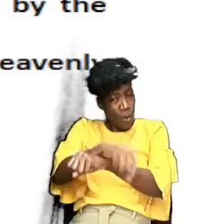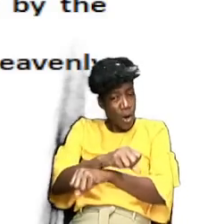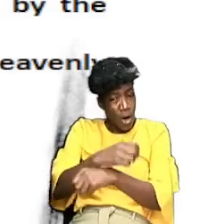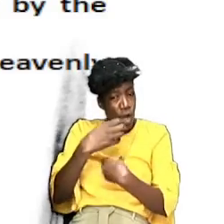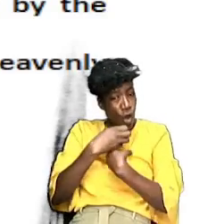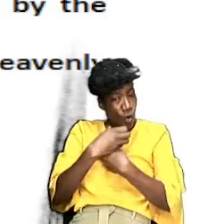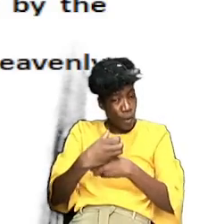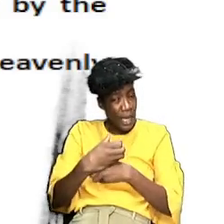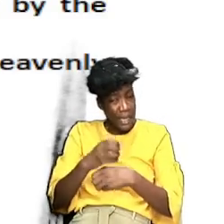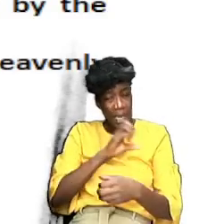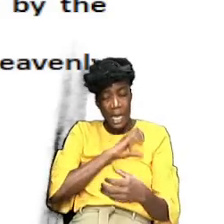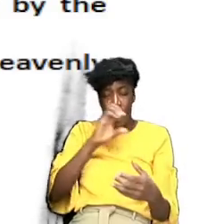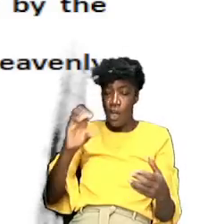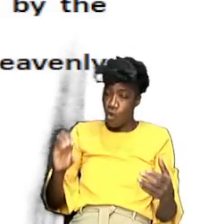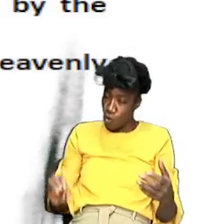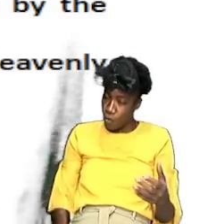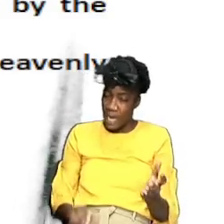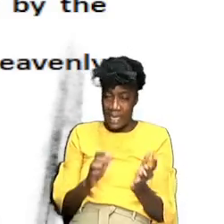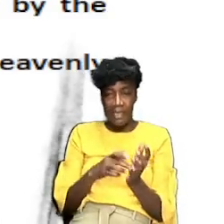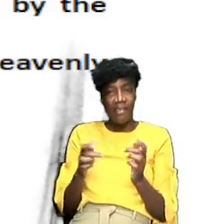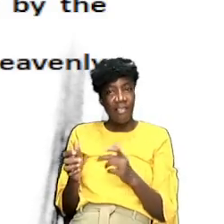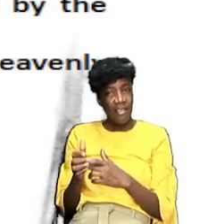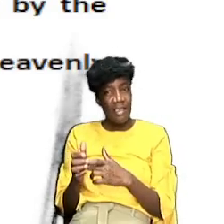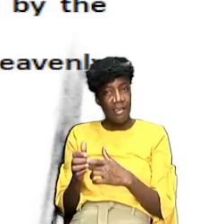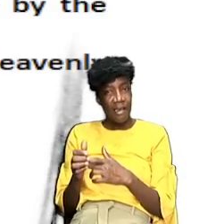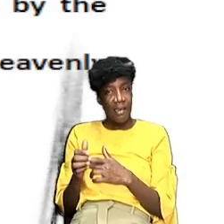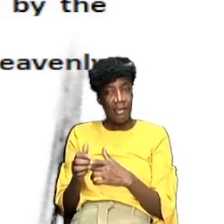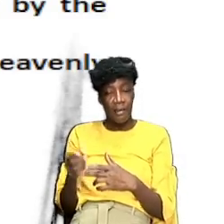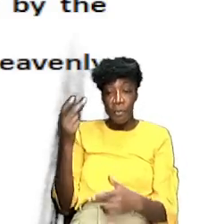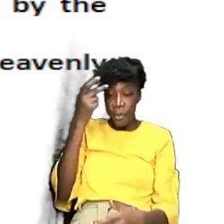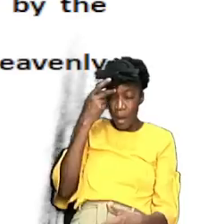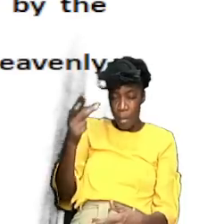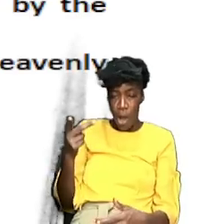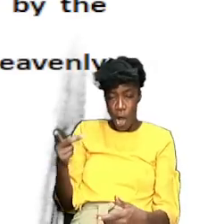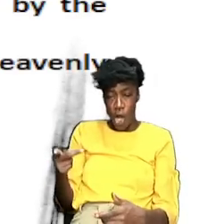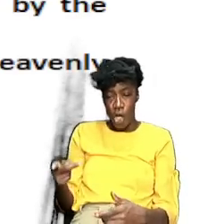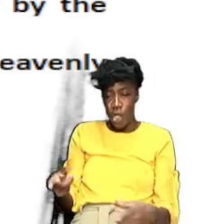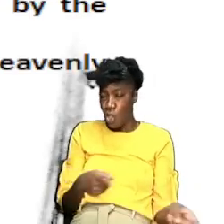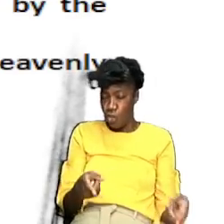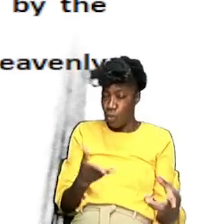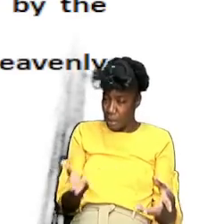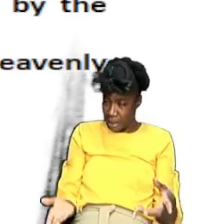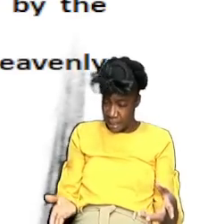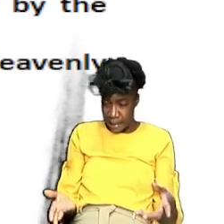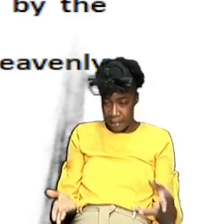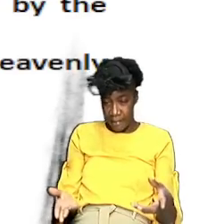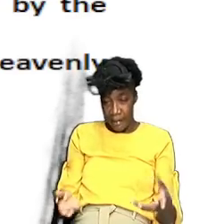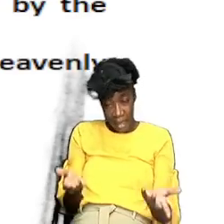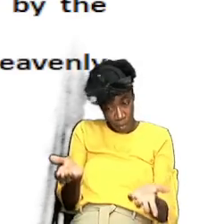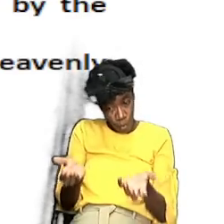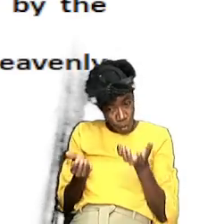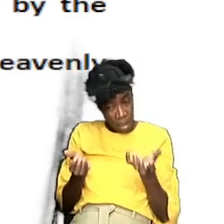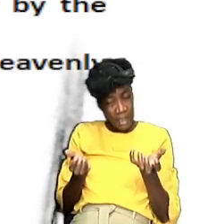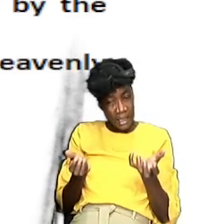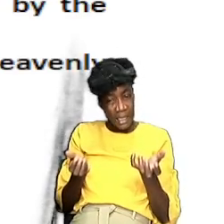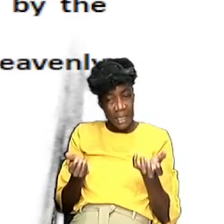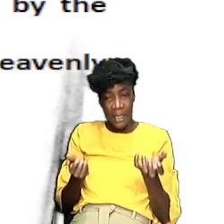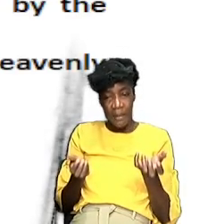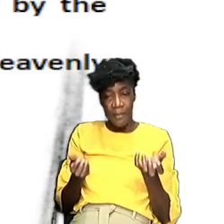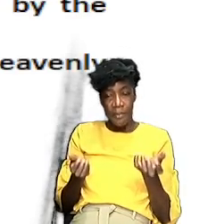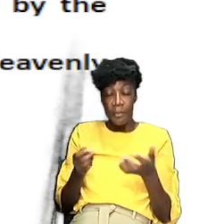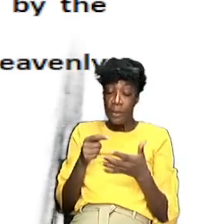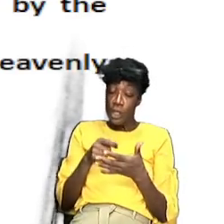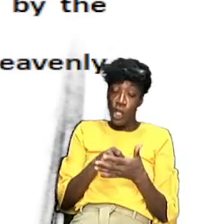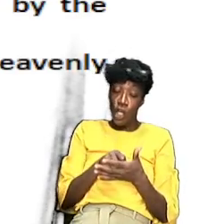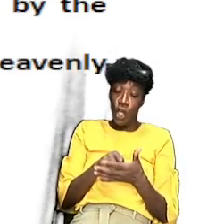Christ Jesus. And I guess when Paul was doing this, Paul wanted whoever the reader